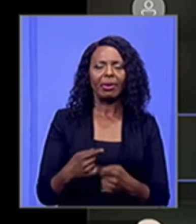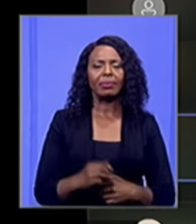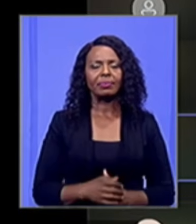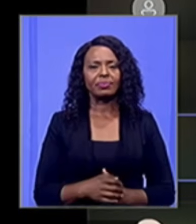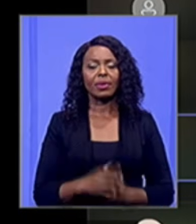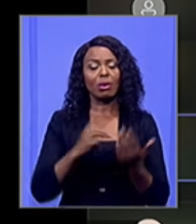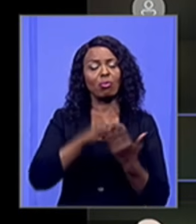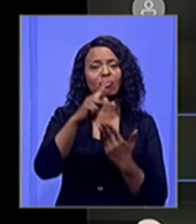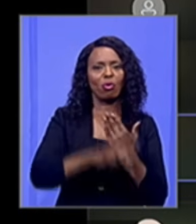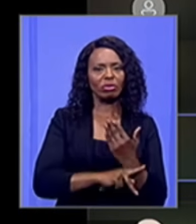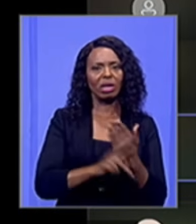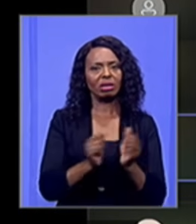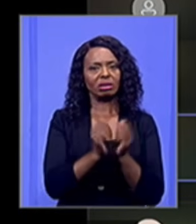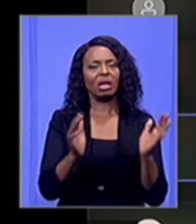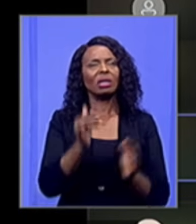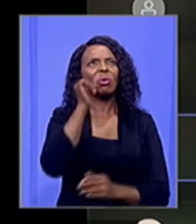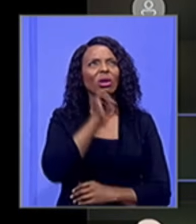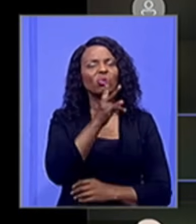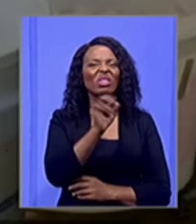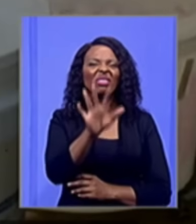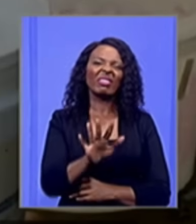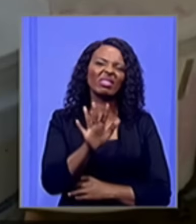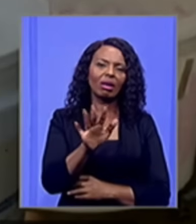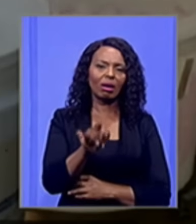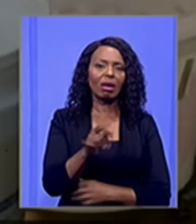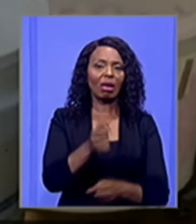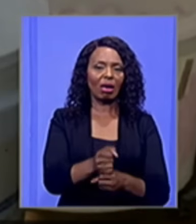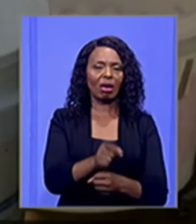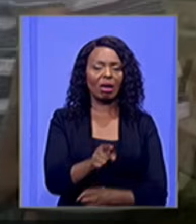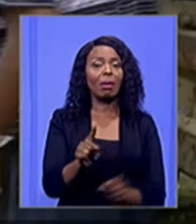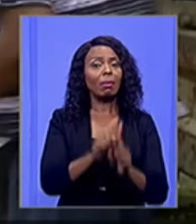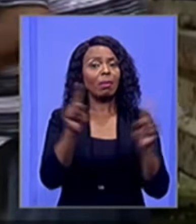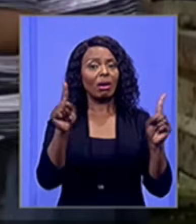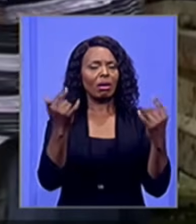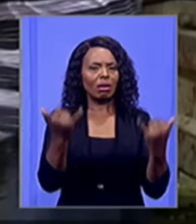This project actually started in 2015, but there's been